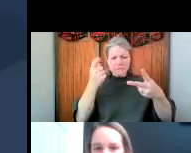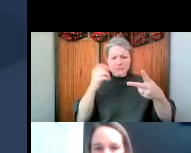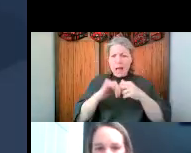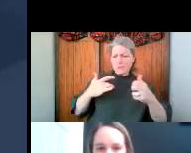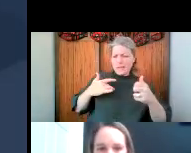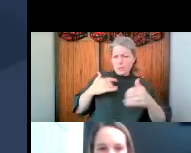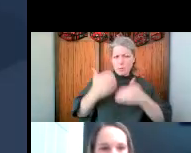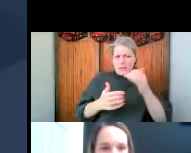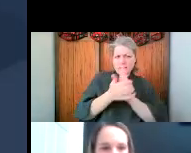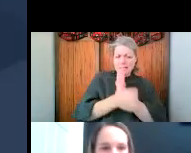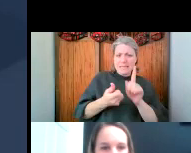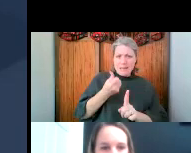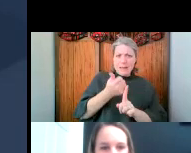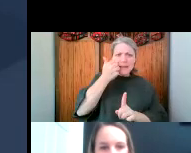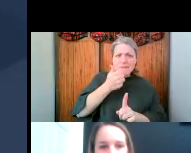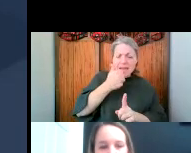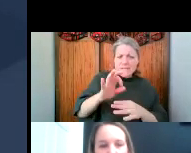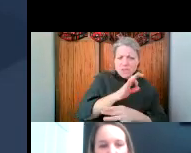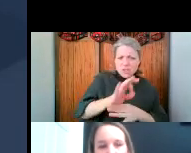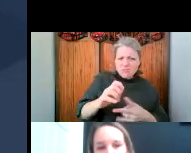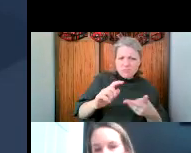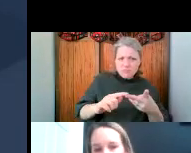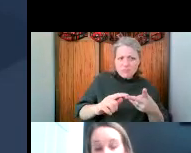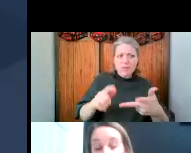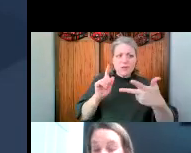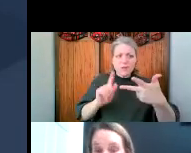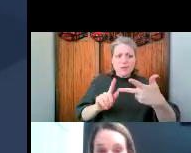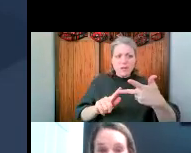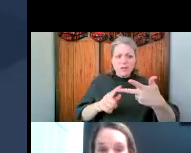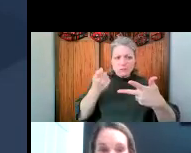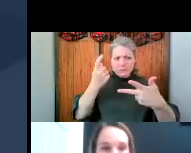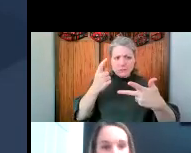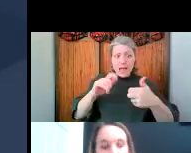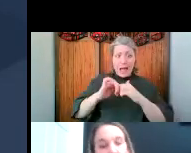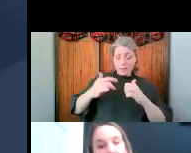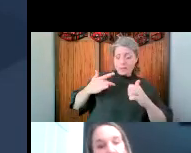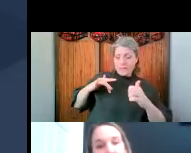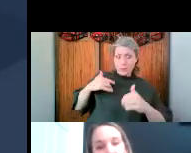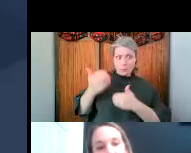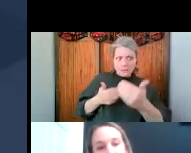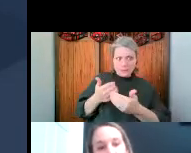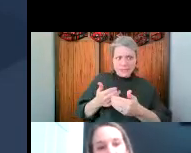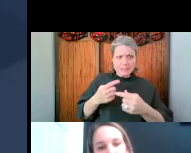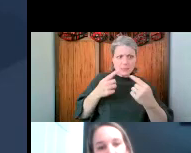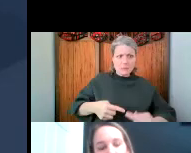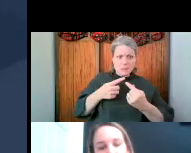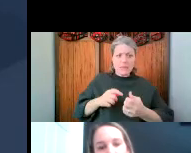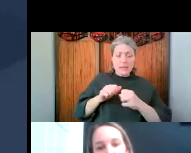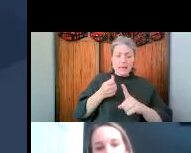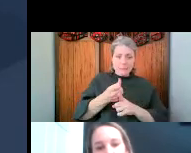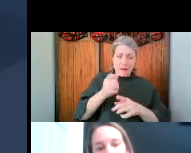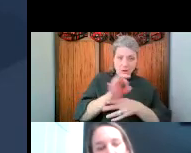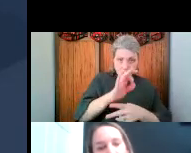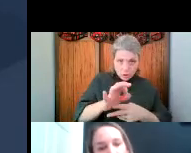impact day-to-day function, understanding when there's difficulties, how that impacts function,